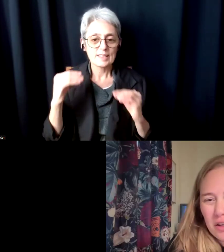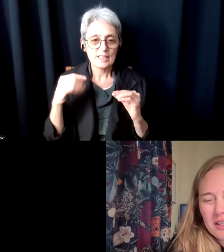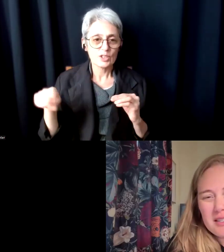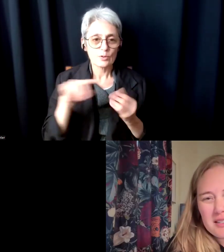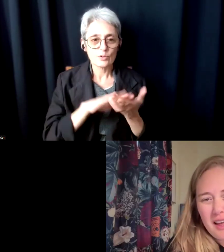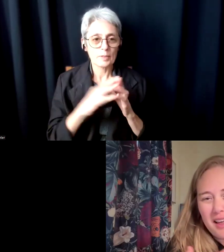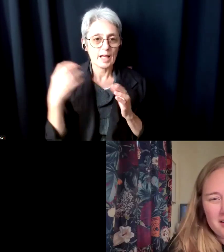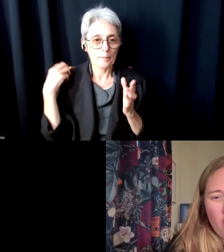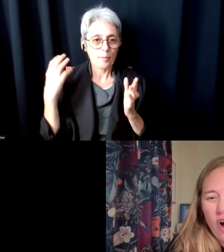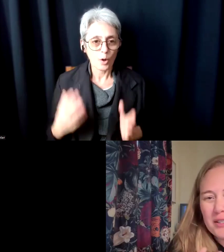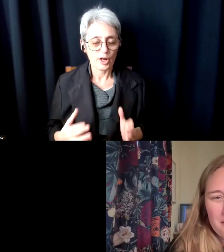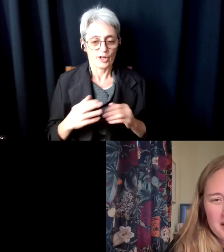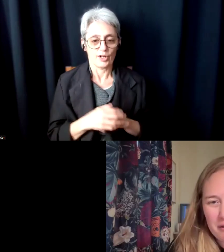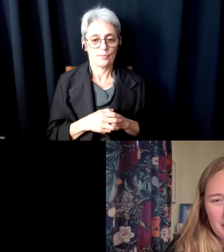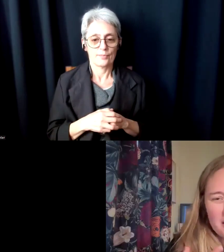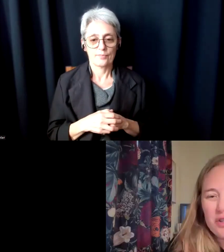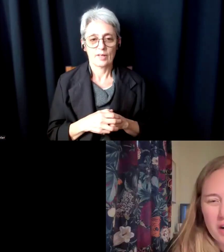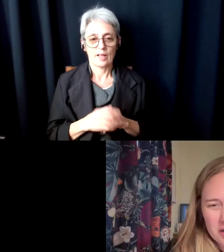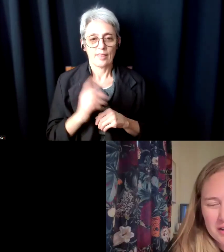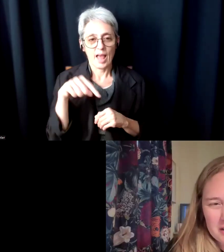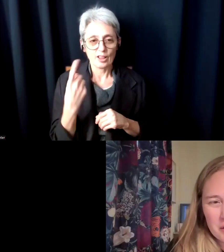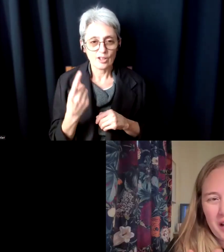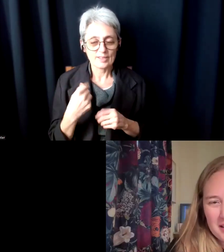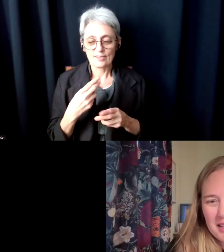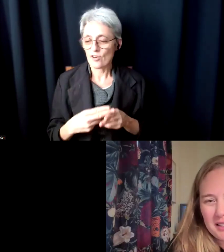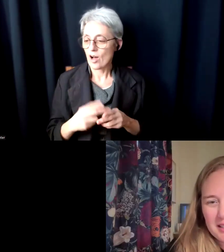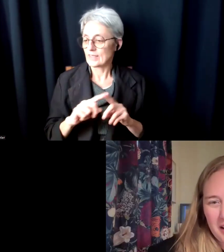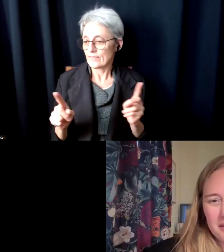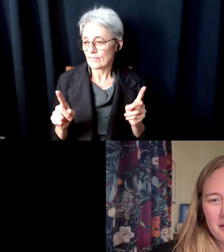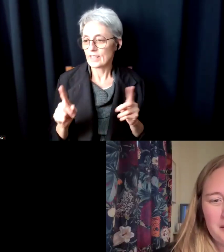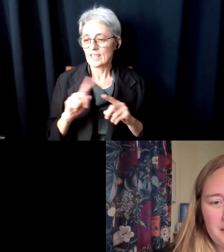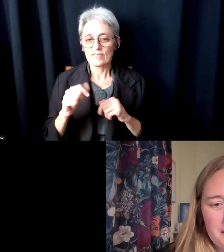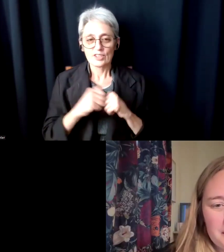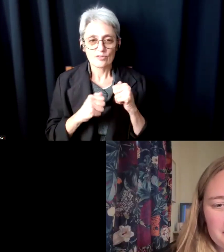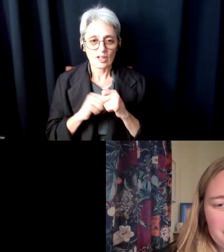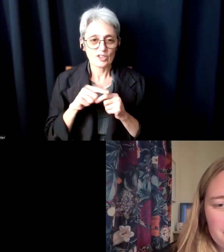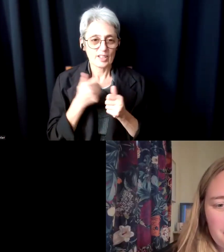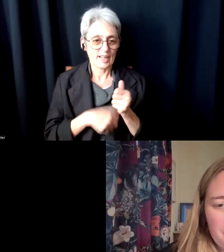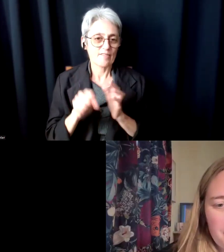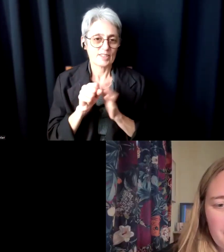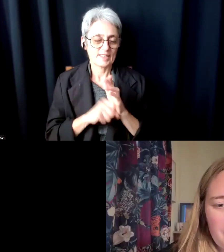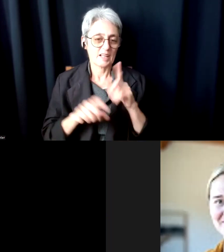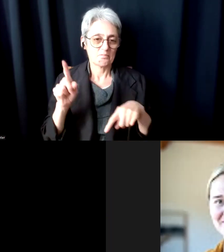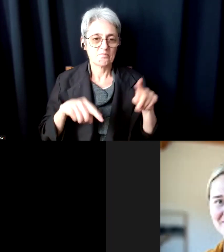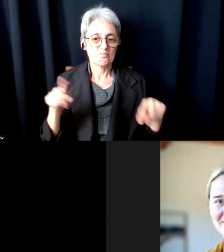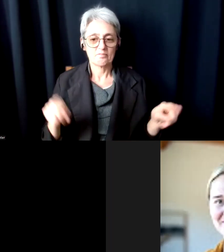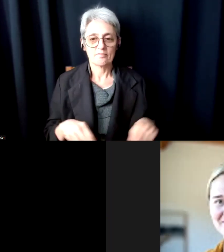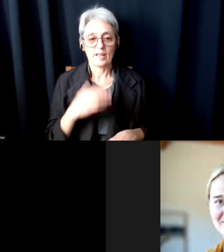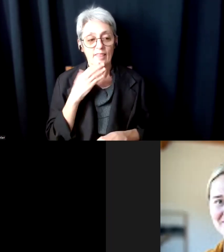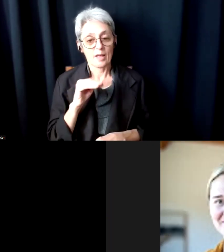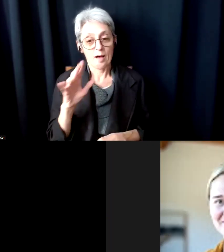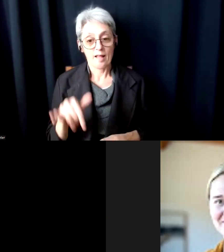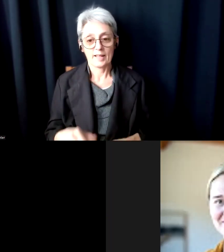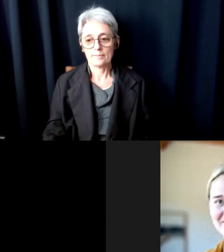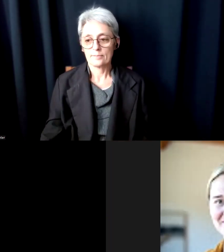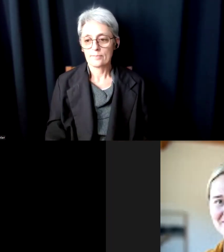that looks and is called something different and is structured in different ways state to state. Thank you, Molly.